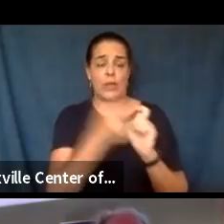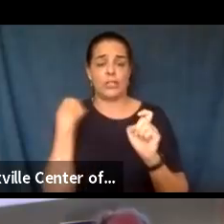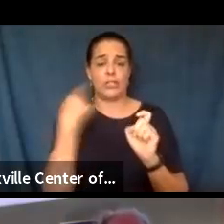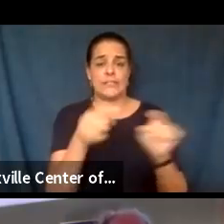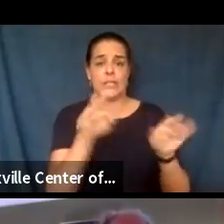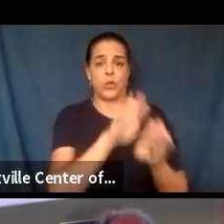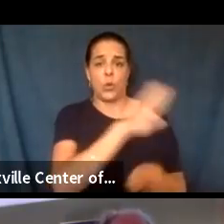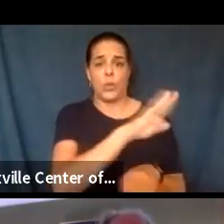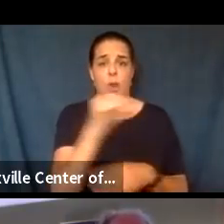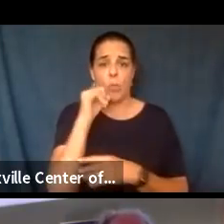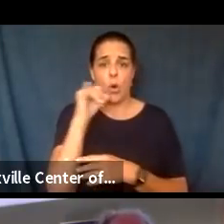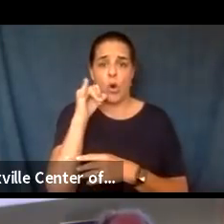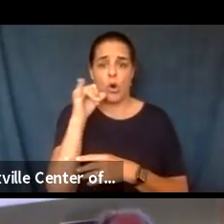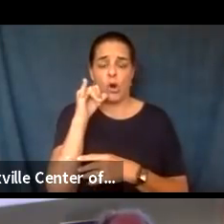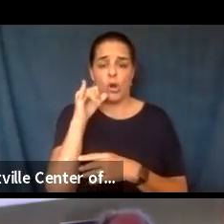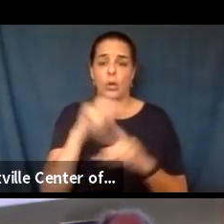bars. But again, I think